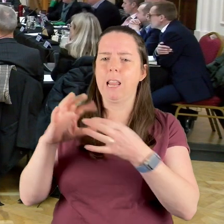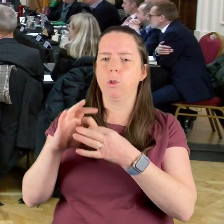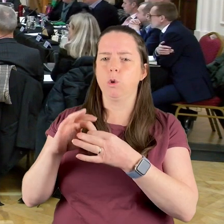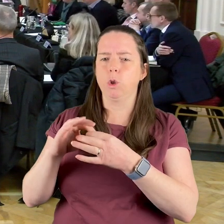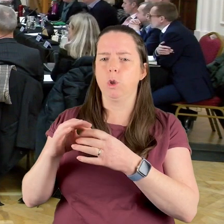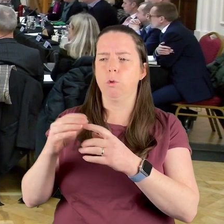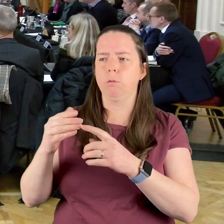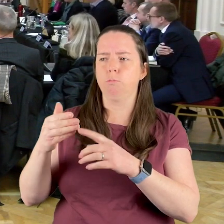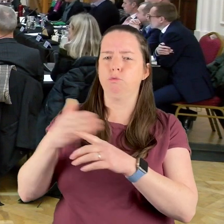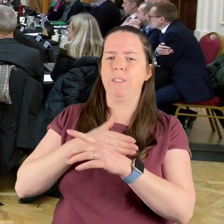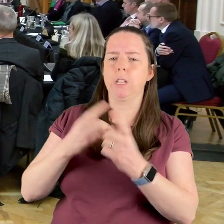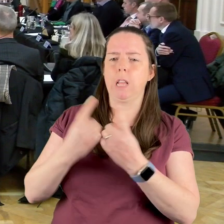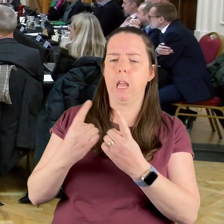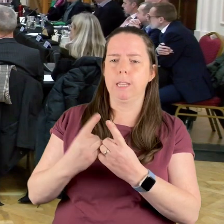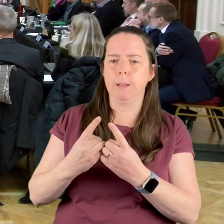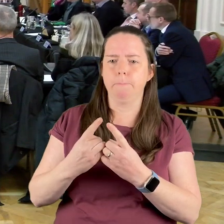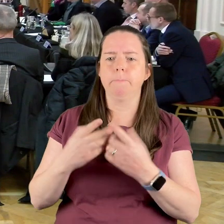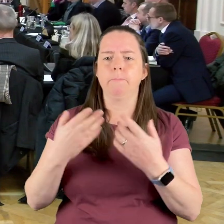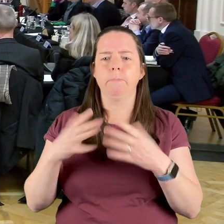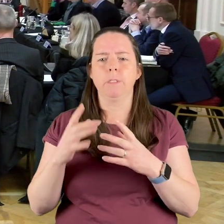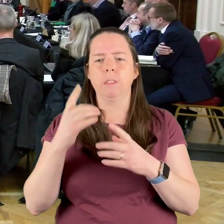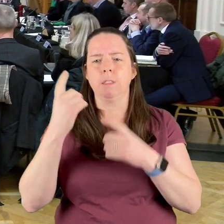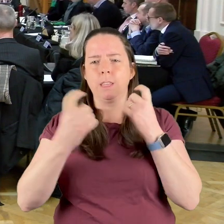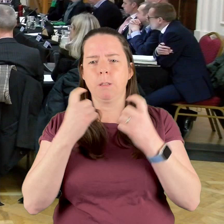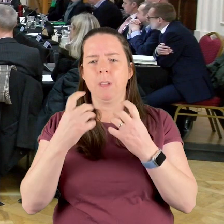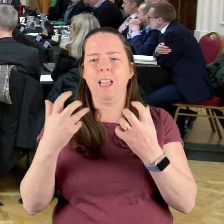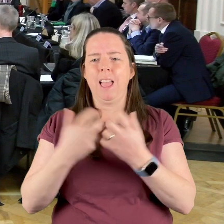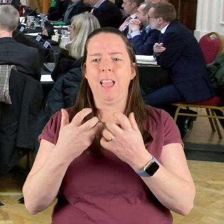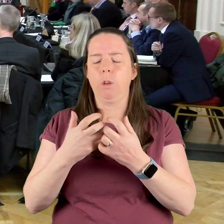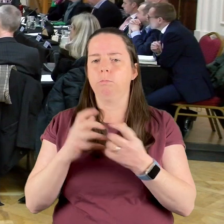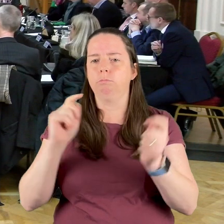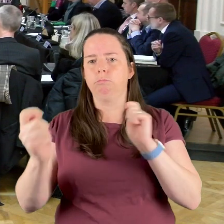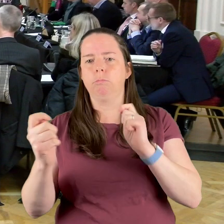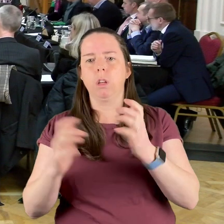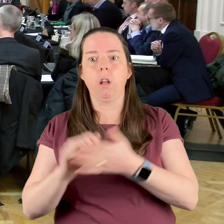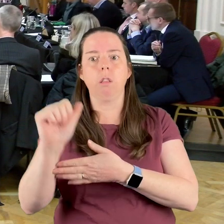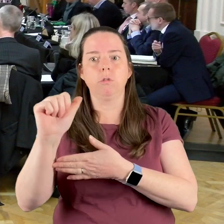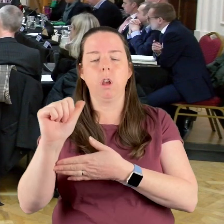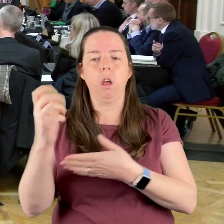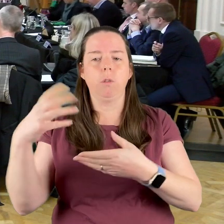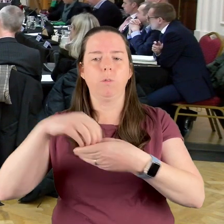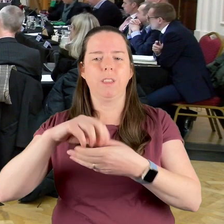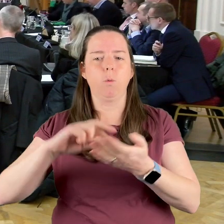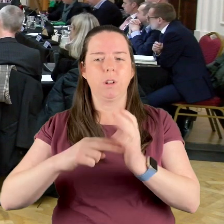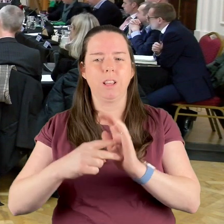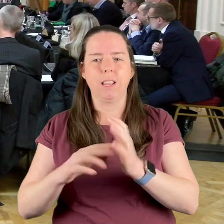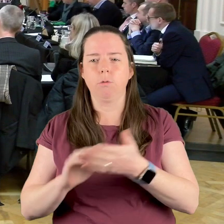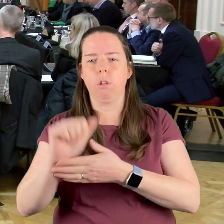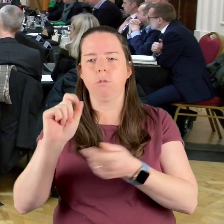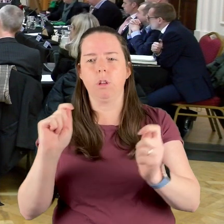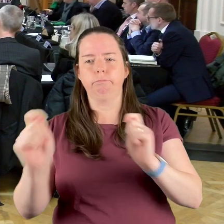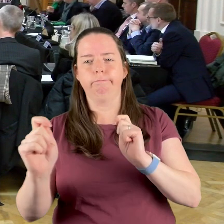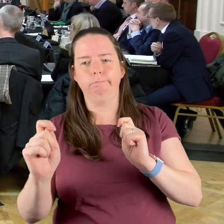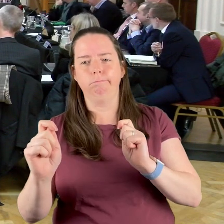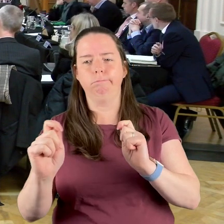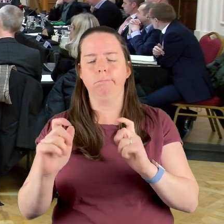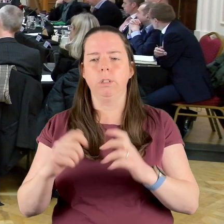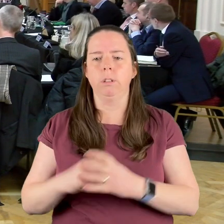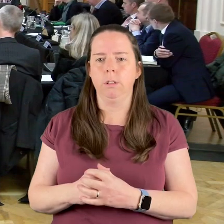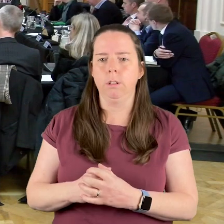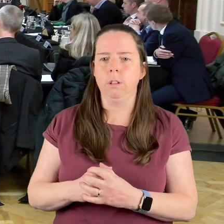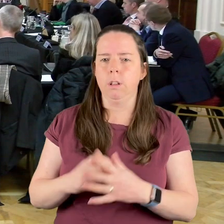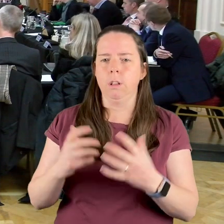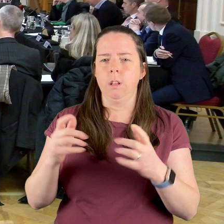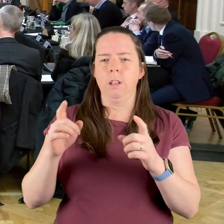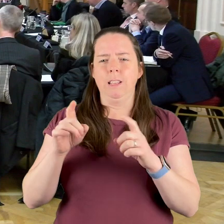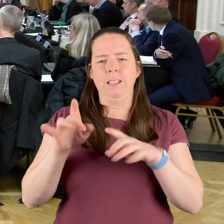The other thing we're doing, and I guess it links to the previous item, we're also thinking about how we can use it to help shift the